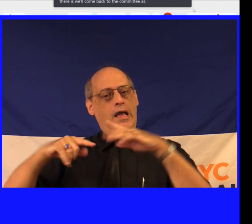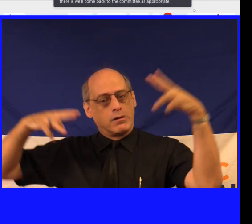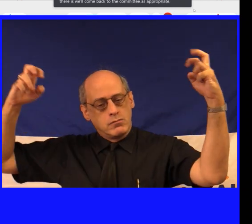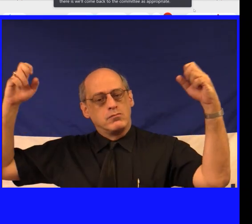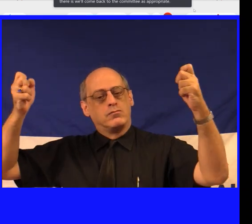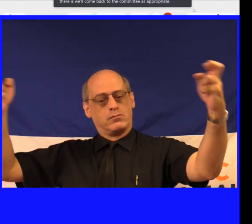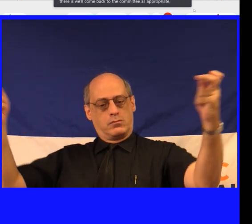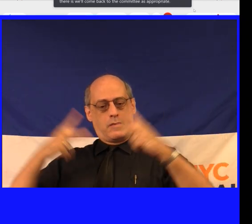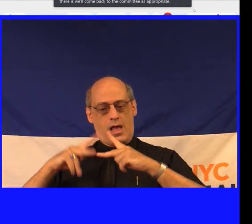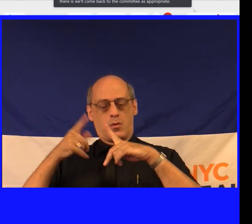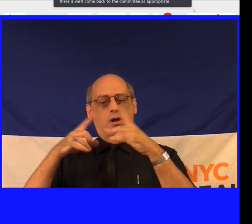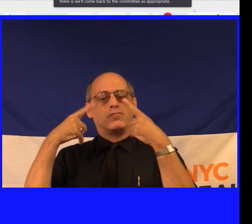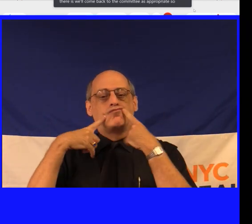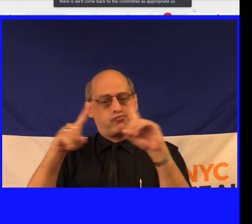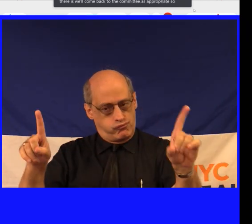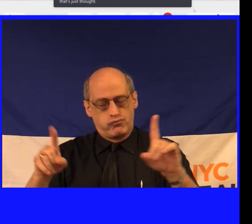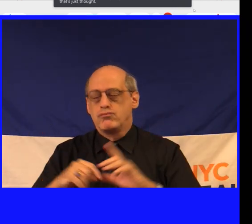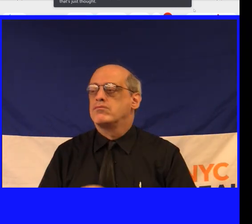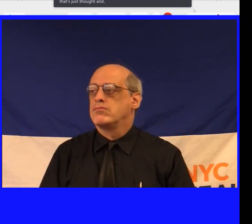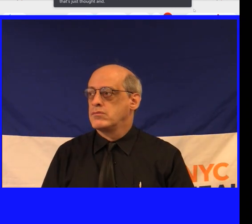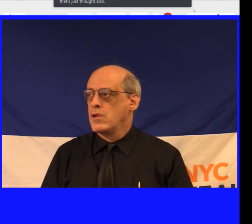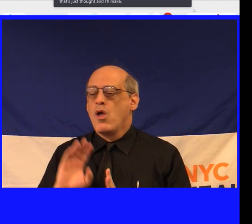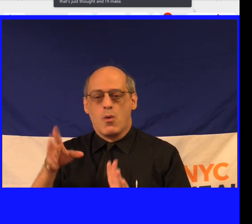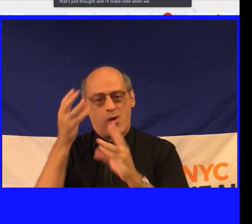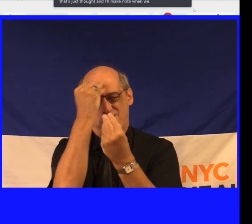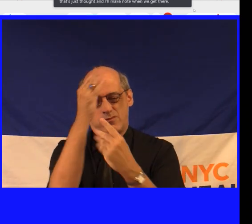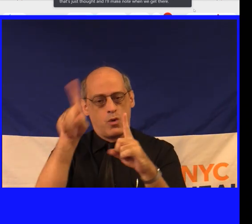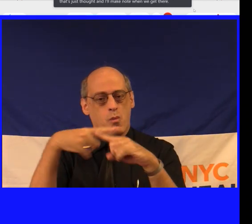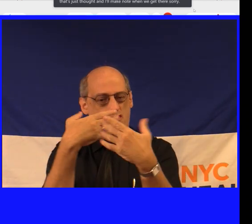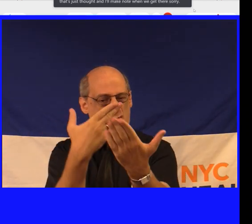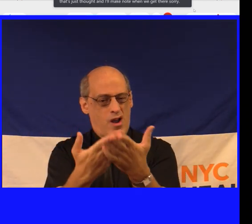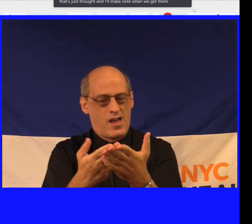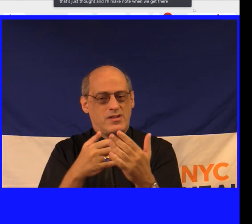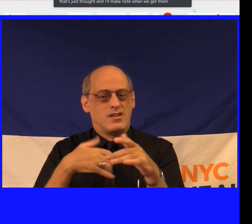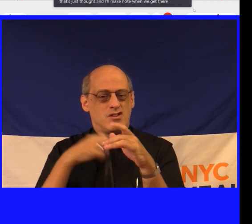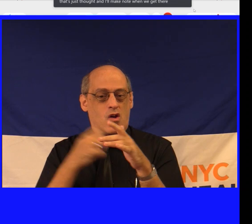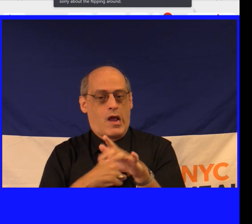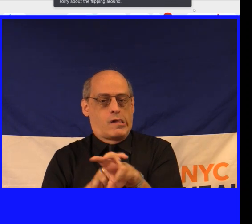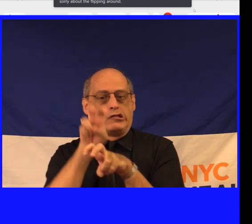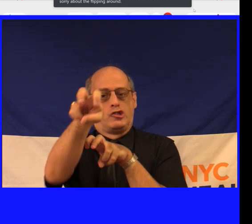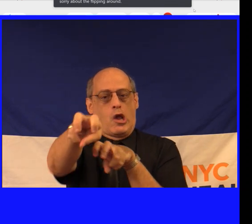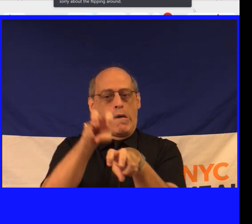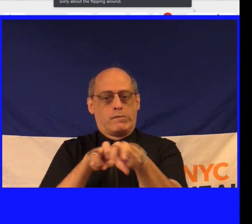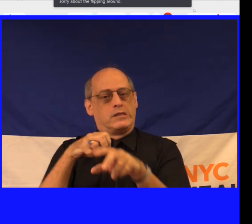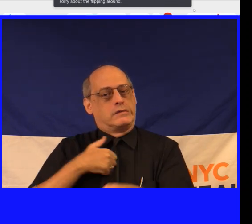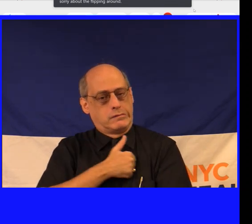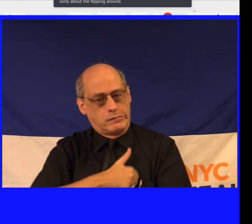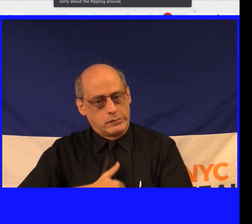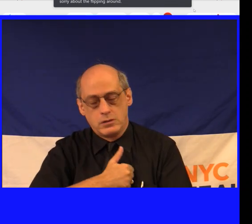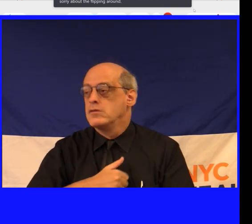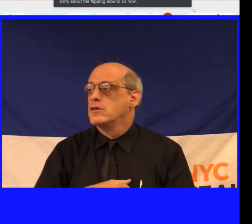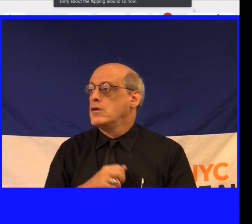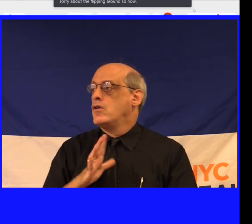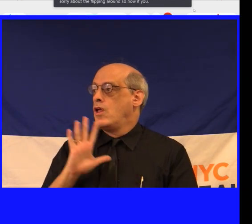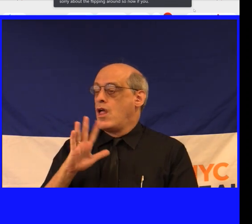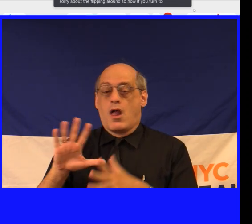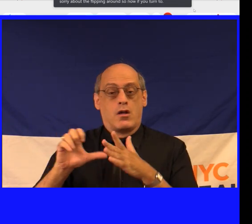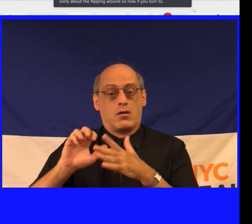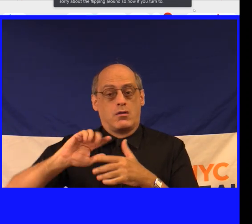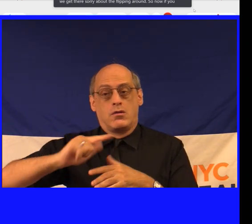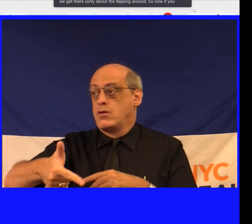appropriate. So that's just, and I'll make note when we get there. Sorry about the flipping around. So now if you turn